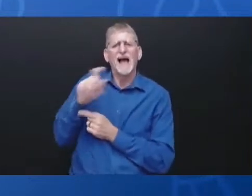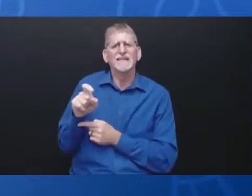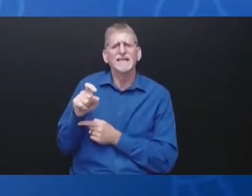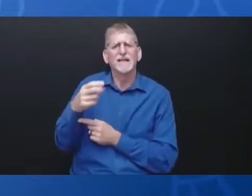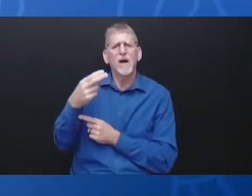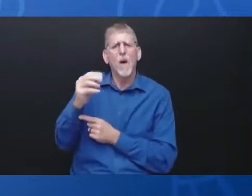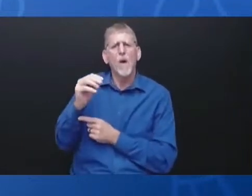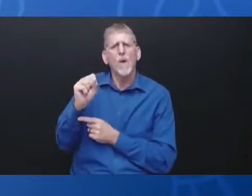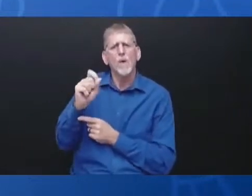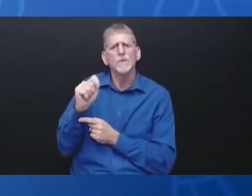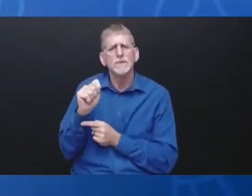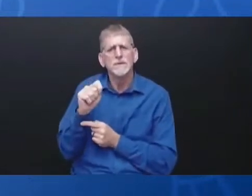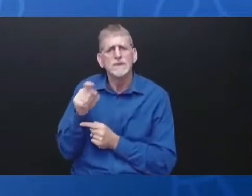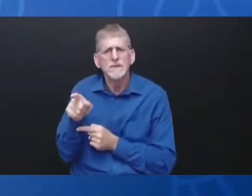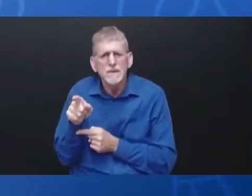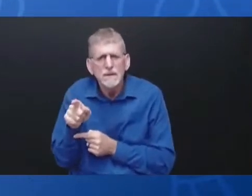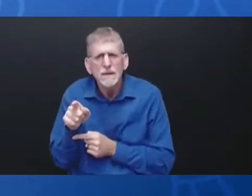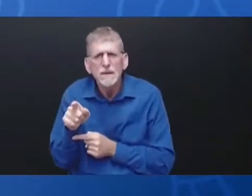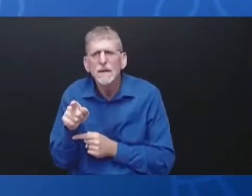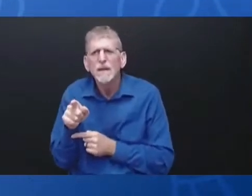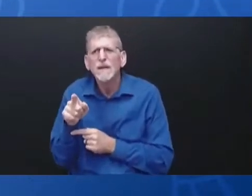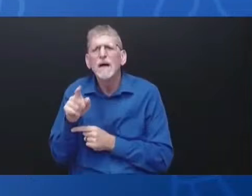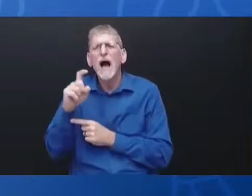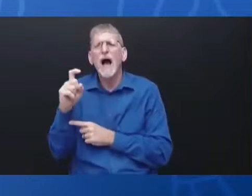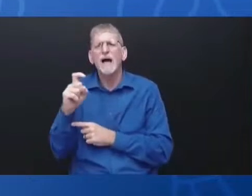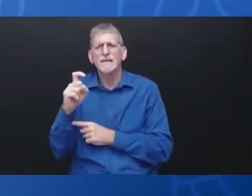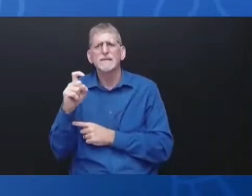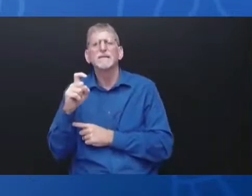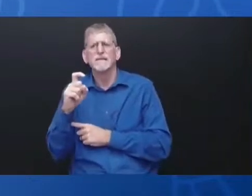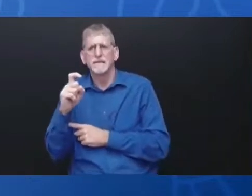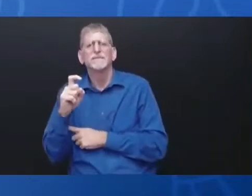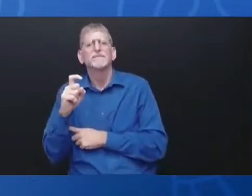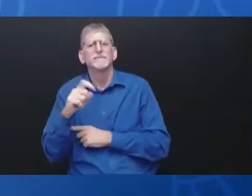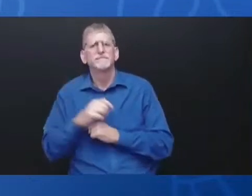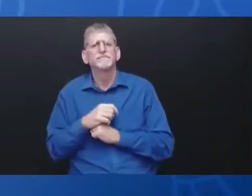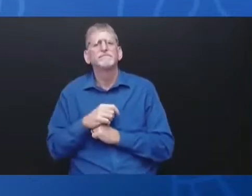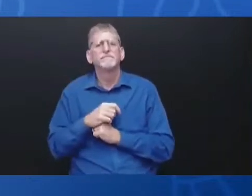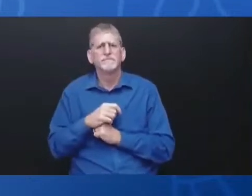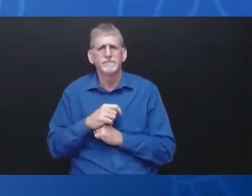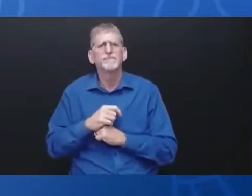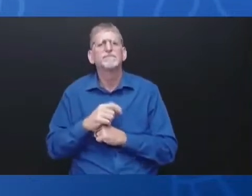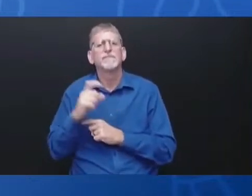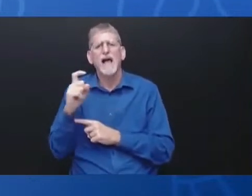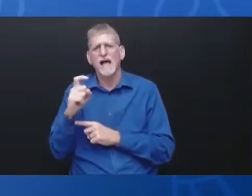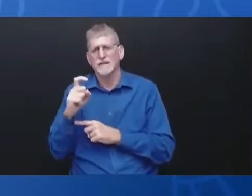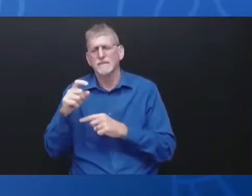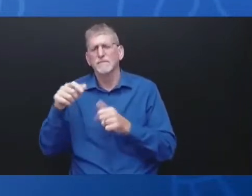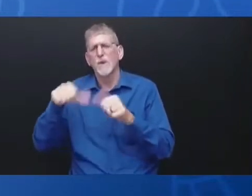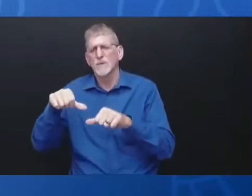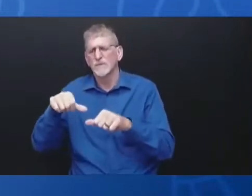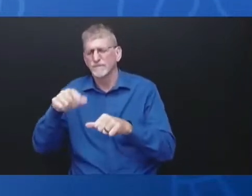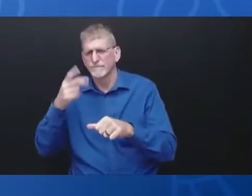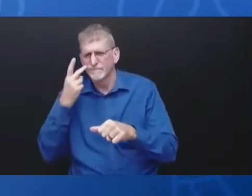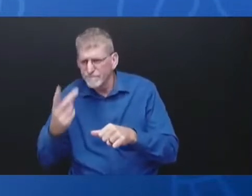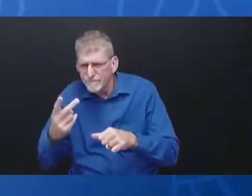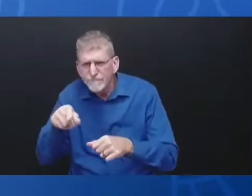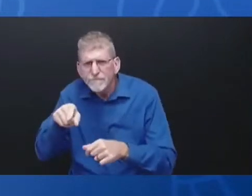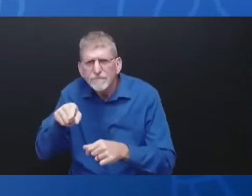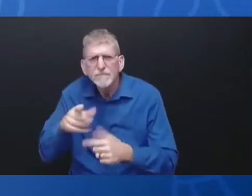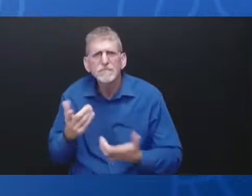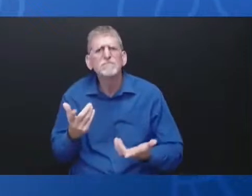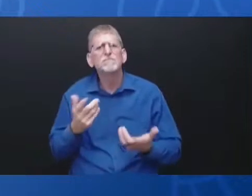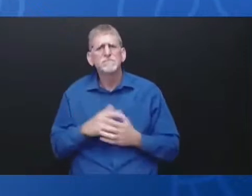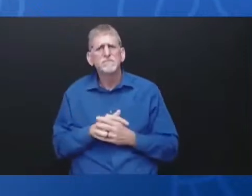and I understand there was a meeting at which a formal diplomatic note explaining this was handed over. Can you, what day was that, the